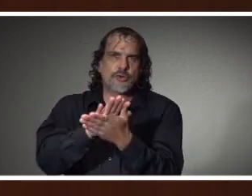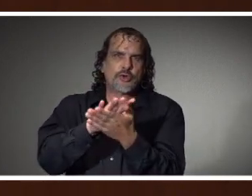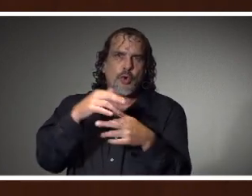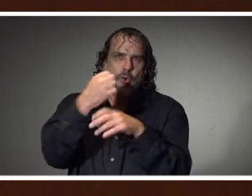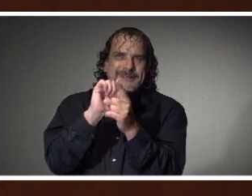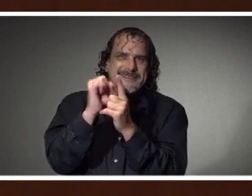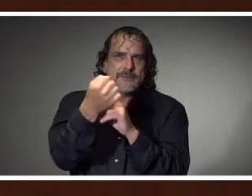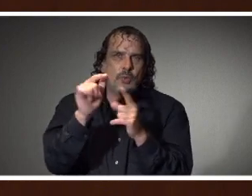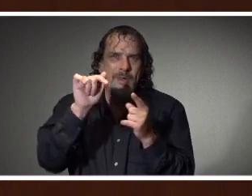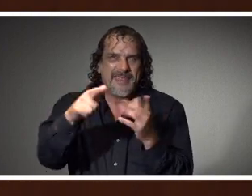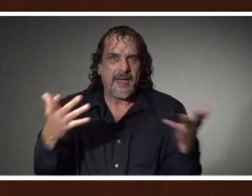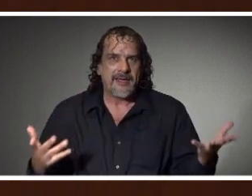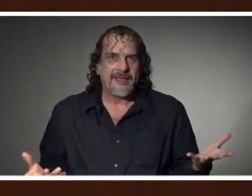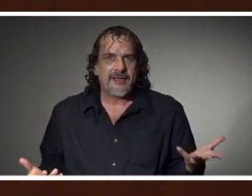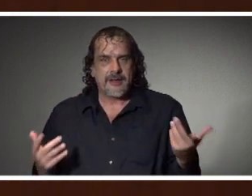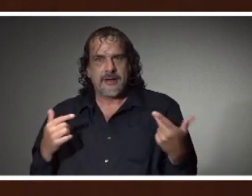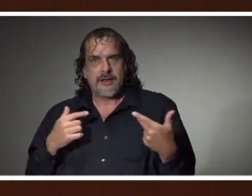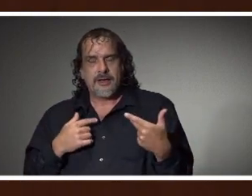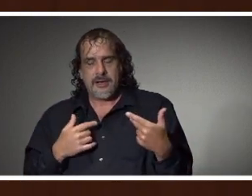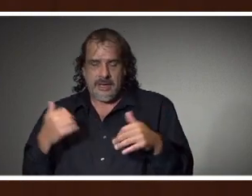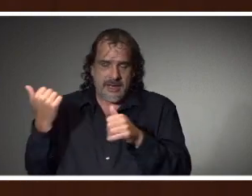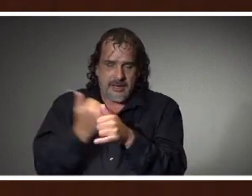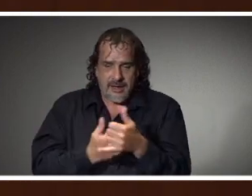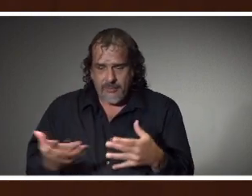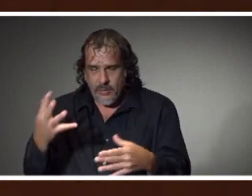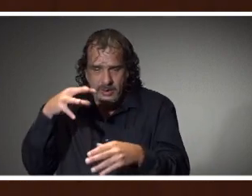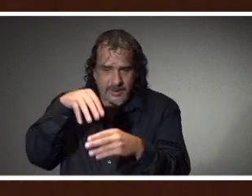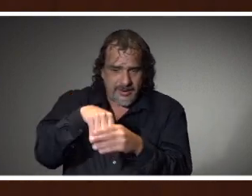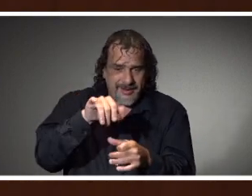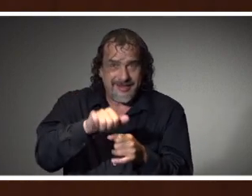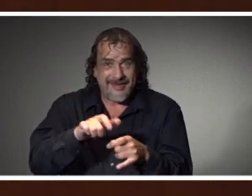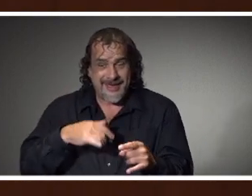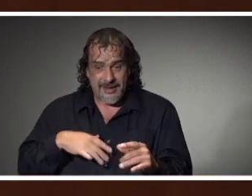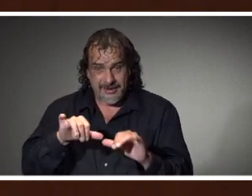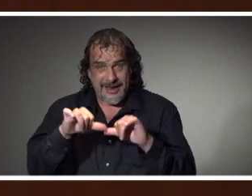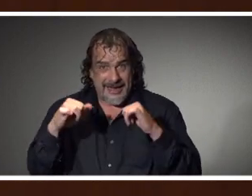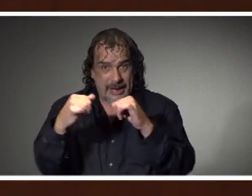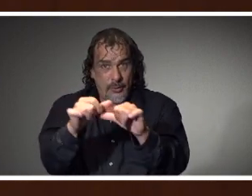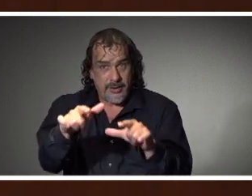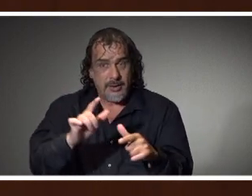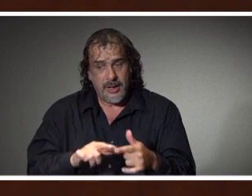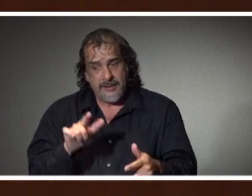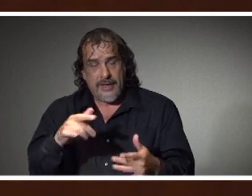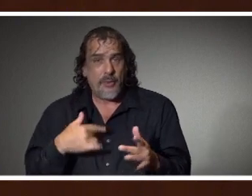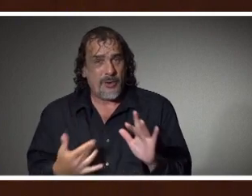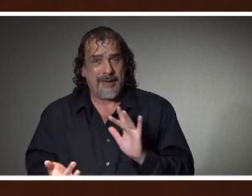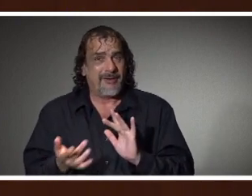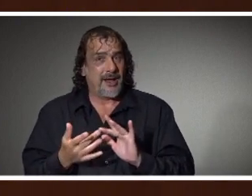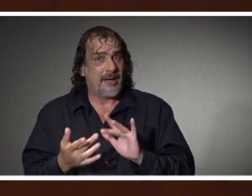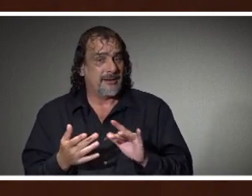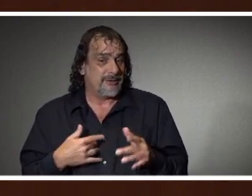of coronavirus, everyone who's within that sphere for a certain duration of time is going to be considered a contact